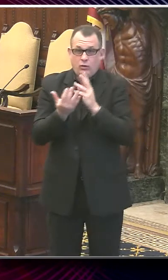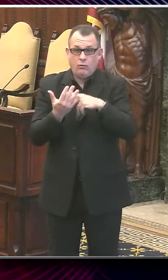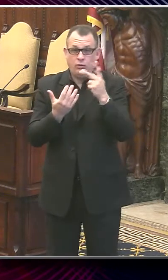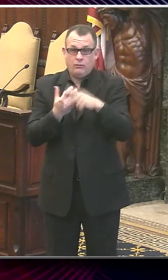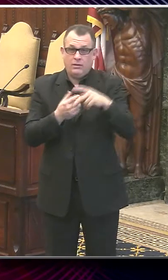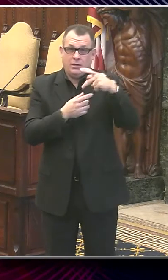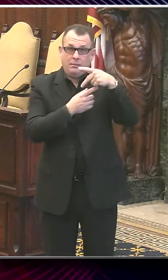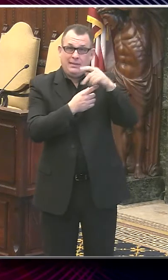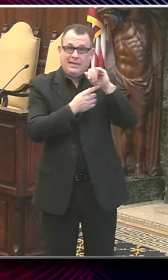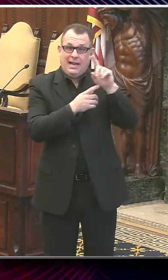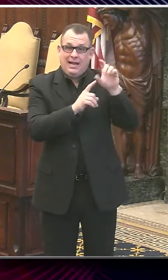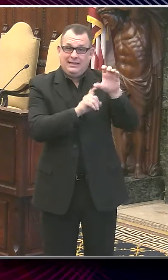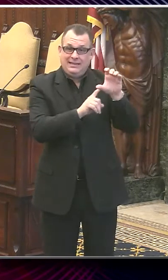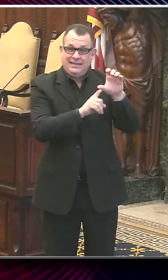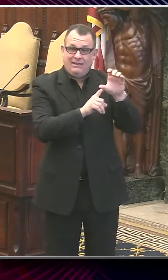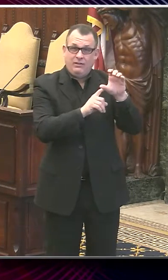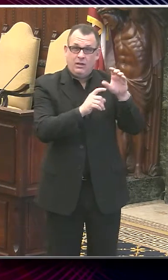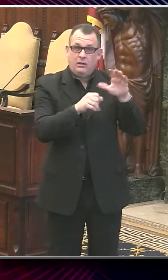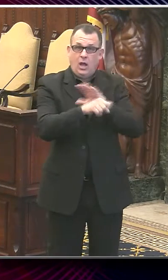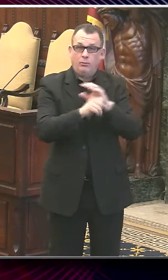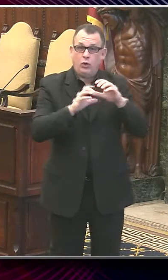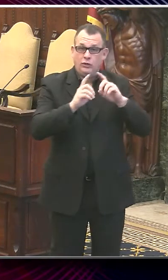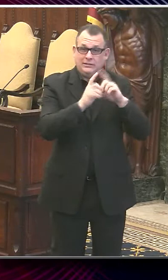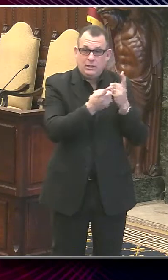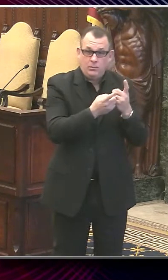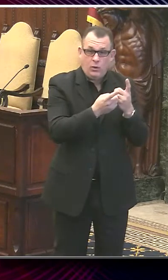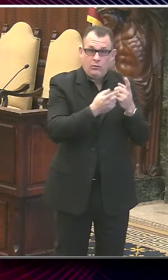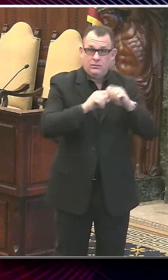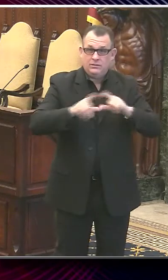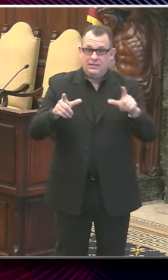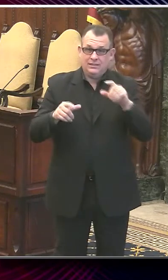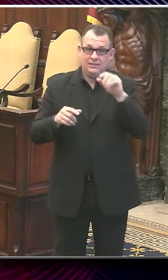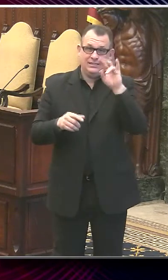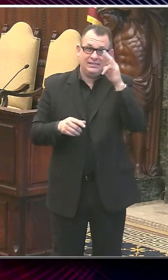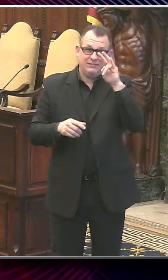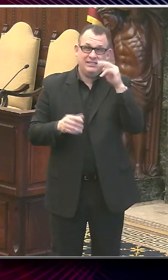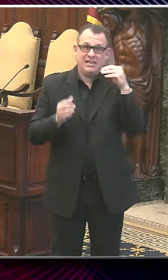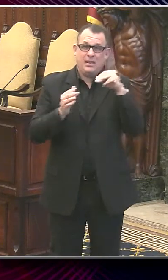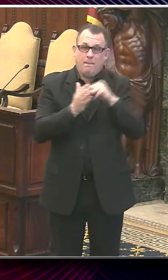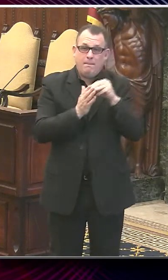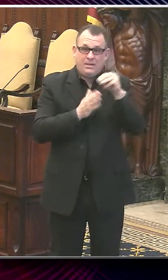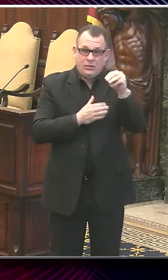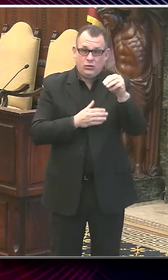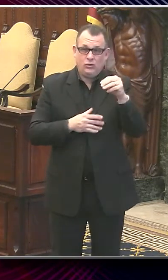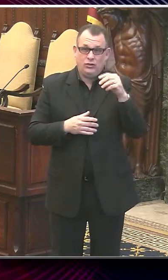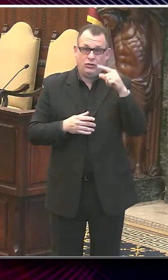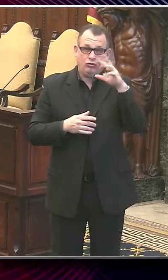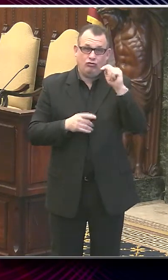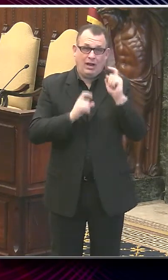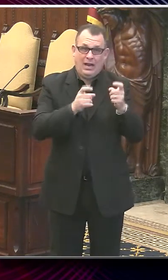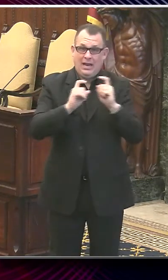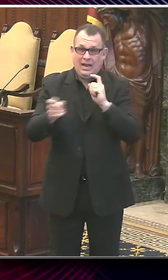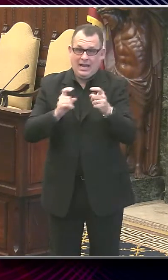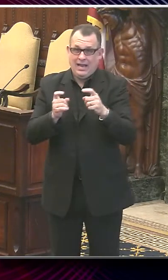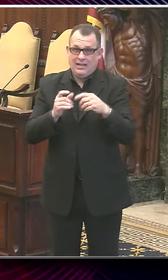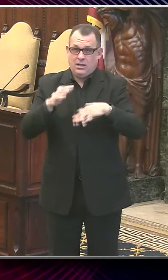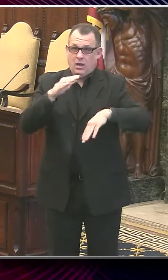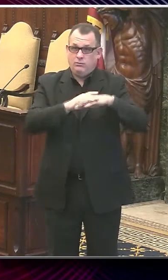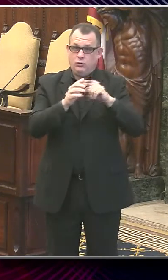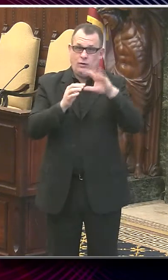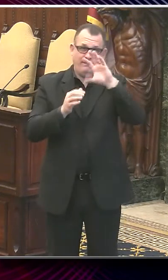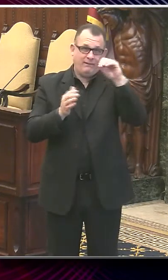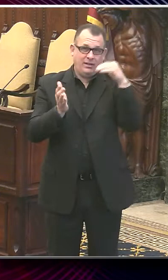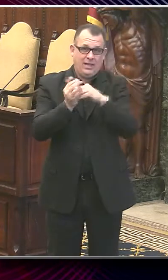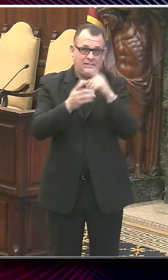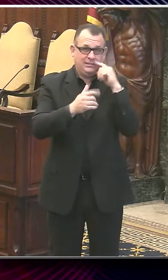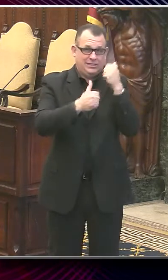Department will distribute $17 million in funding to provide grants of up to $50,000 per eligible